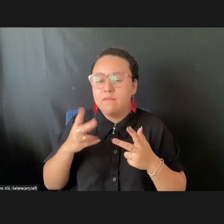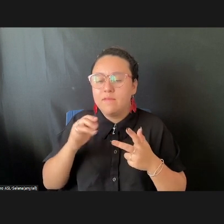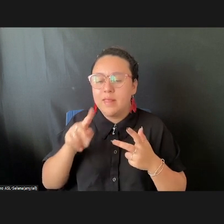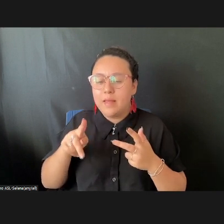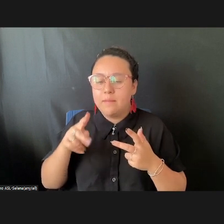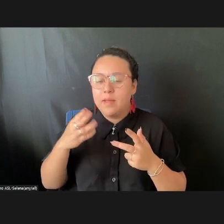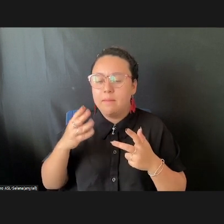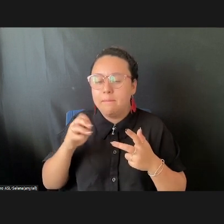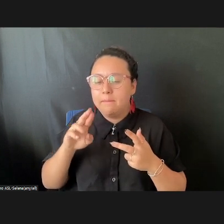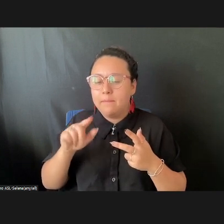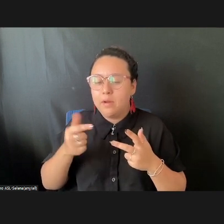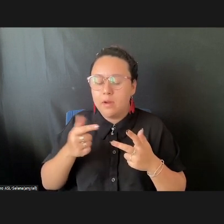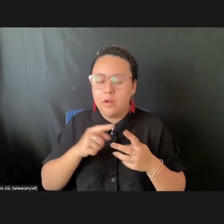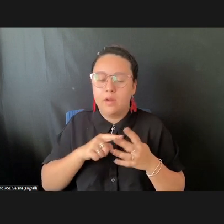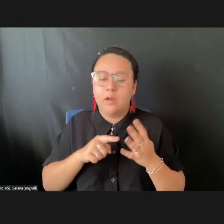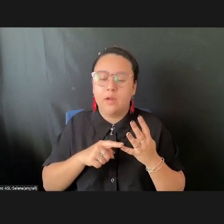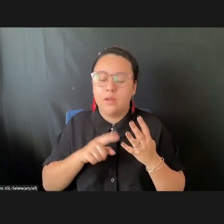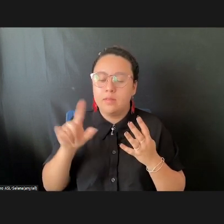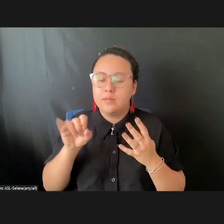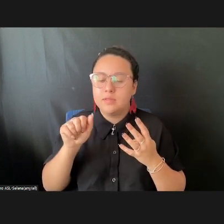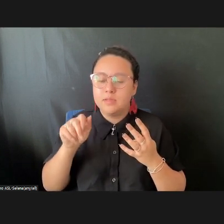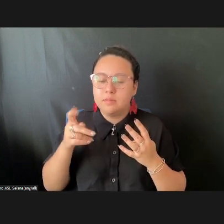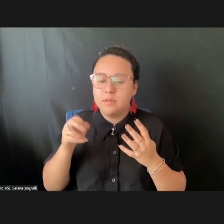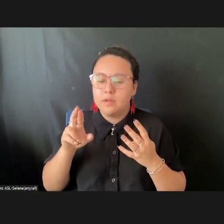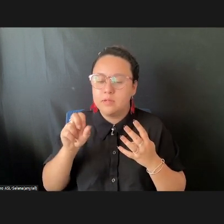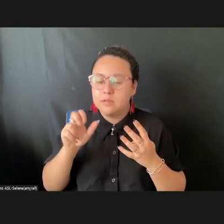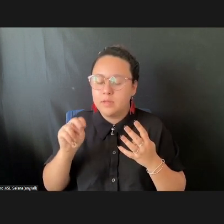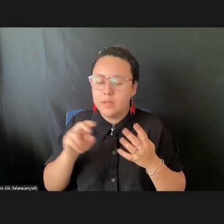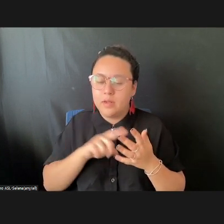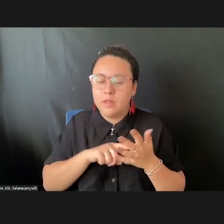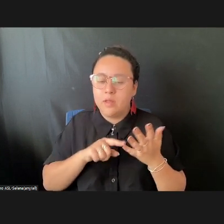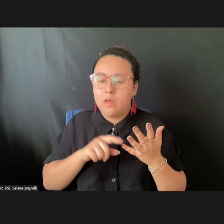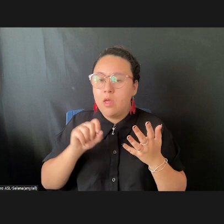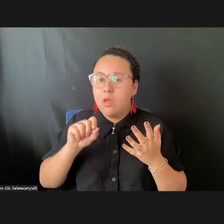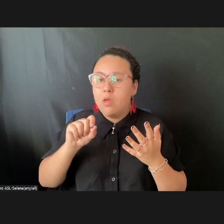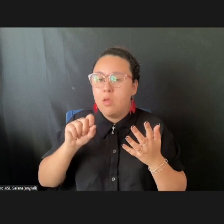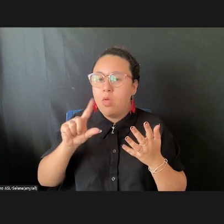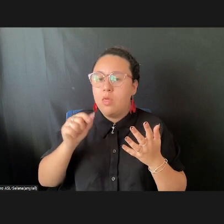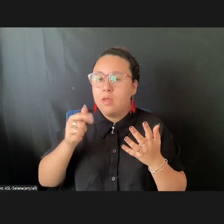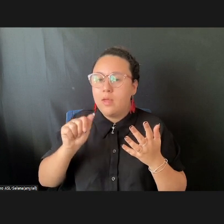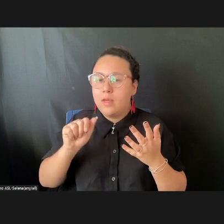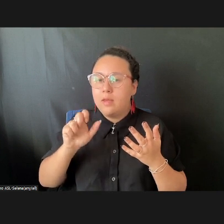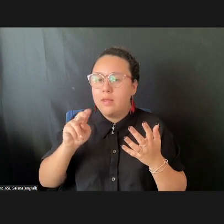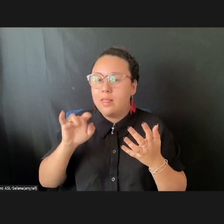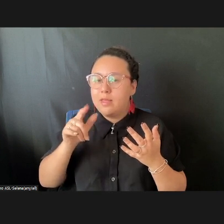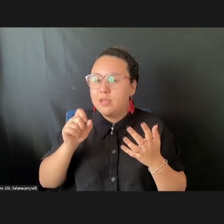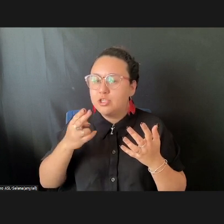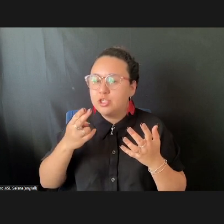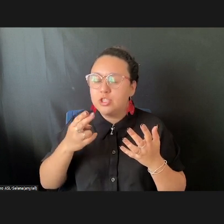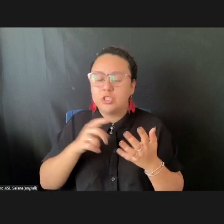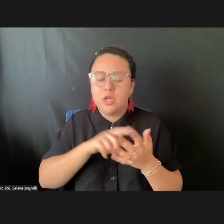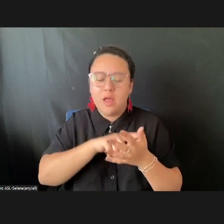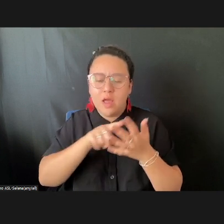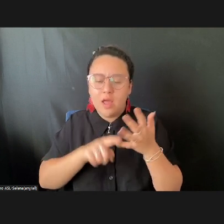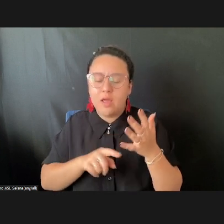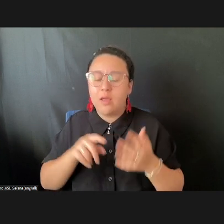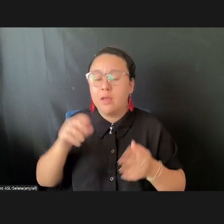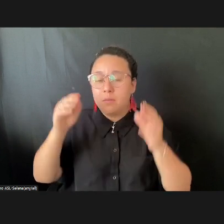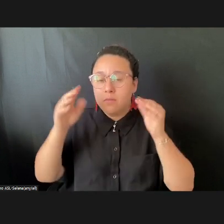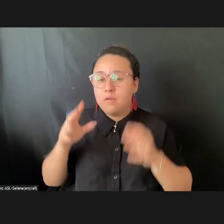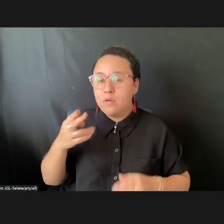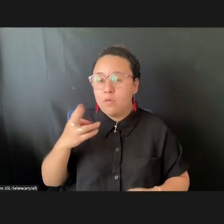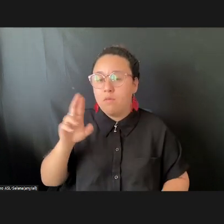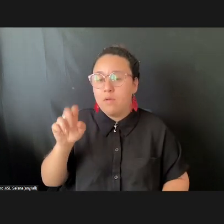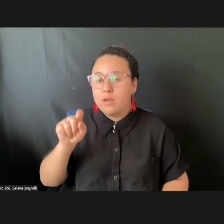Lisa Peterson, Olga Garay English, just to name a few. Professor Huerta introduced Diane to